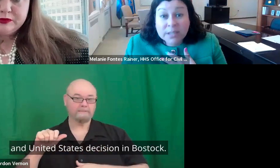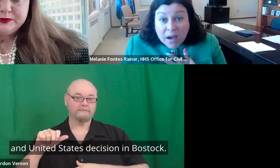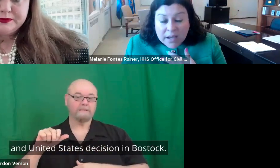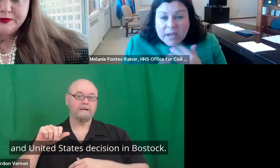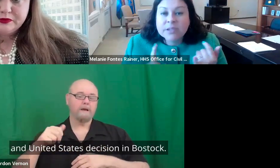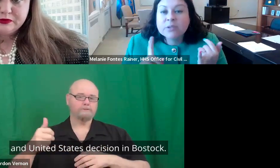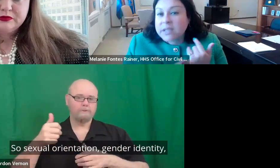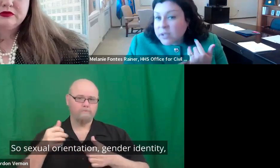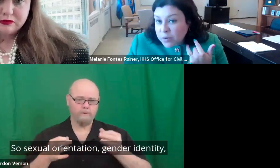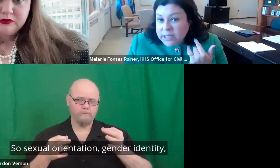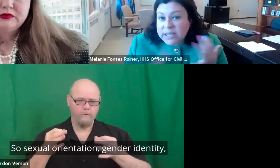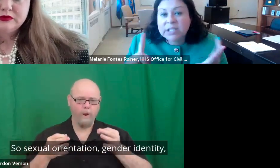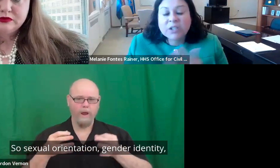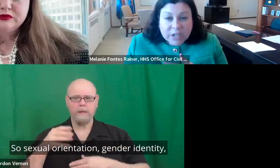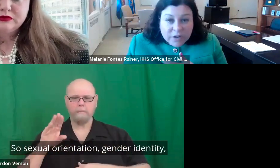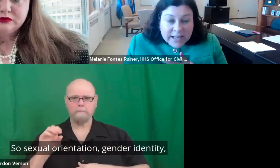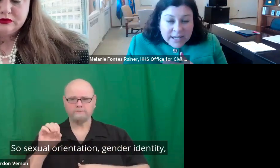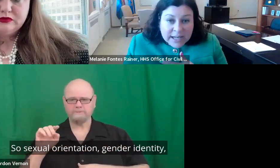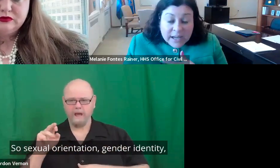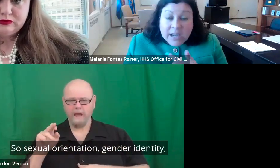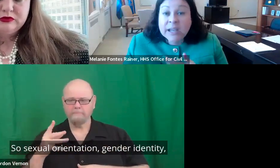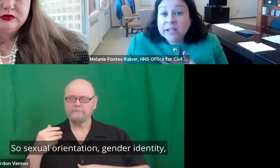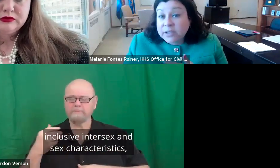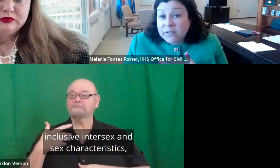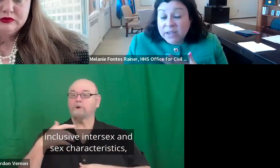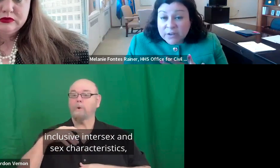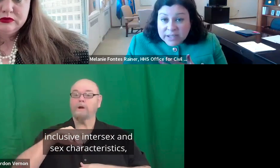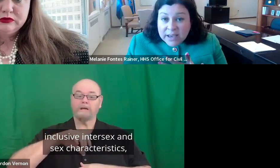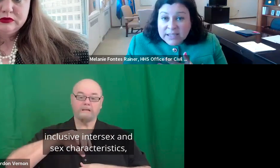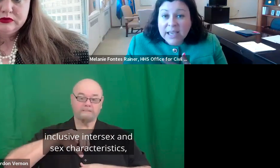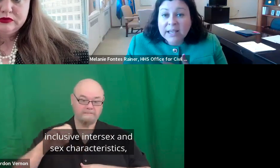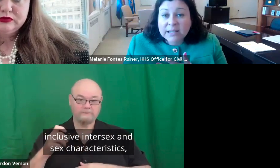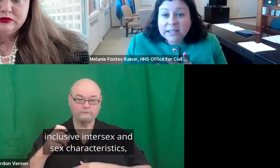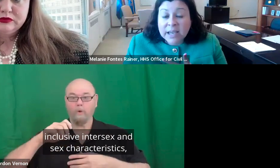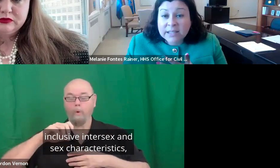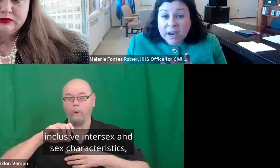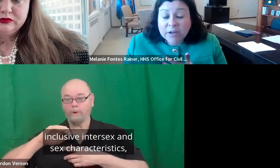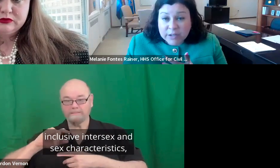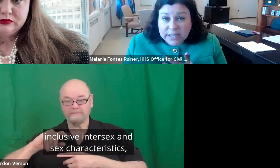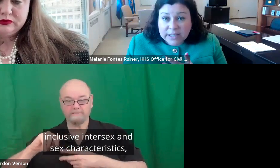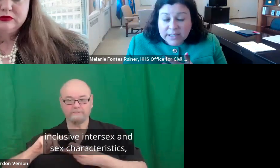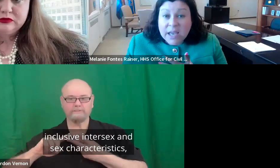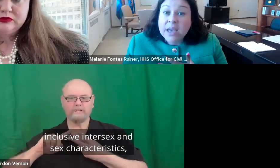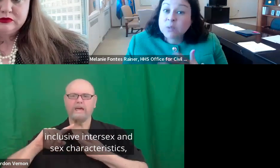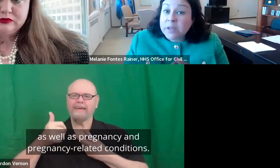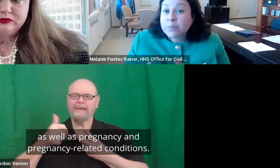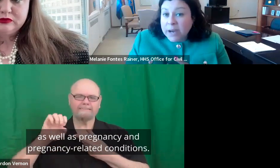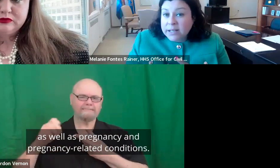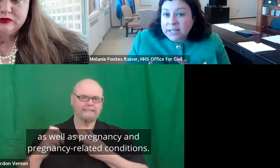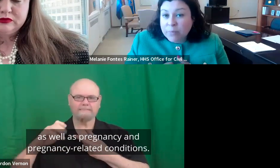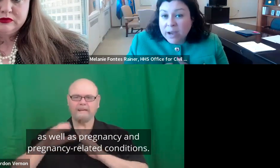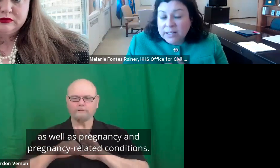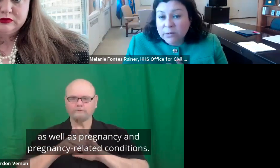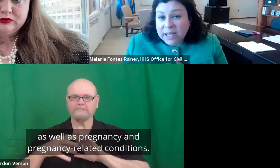decision in Bostock. So sexual orientation, gender identity, inclusive of intersex and sex characteristics, as well